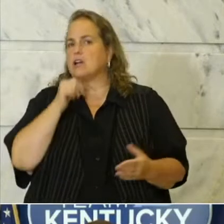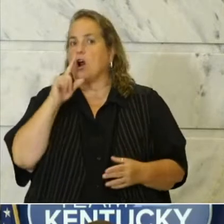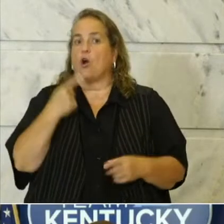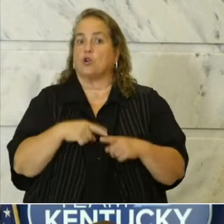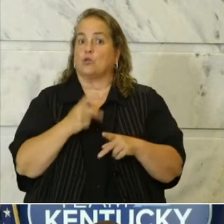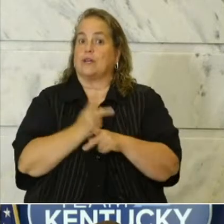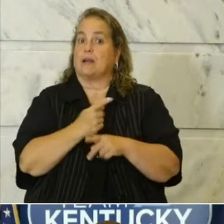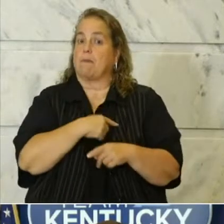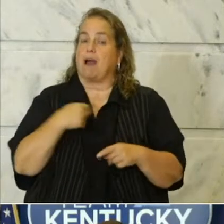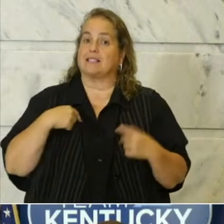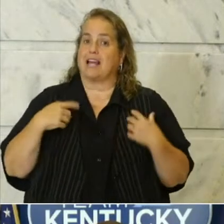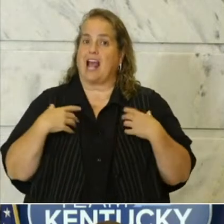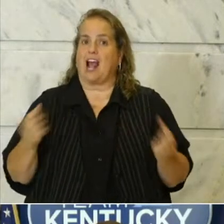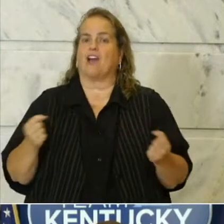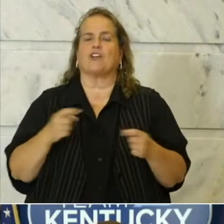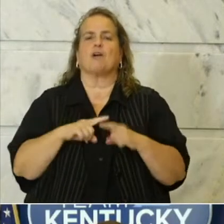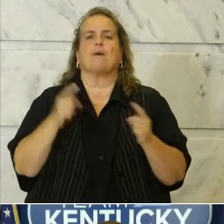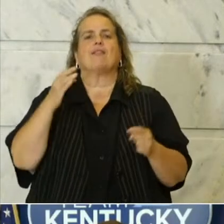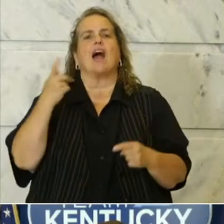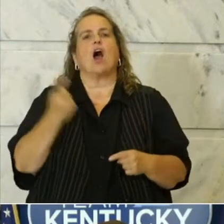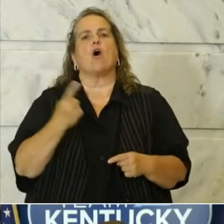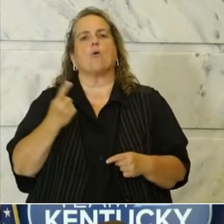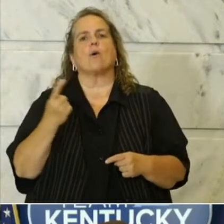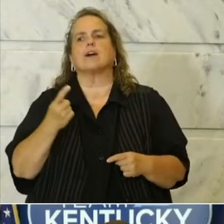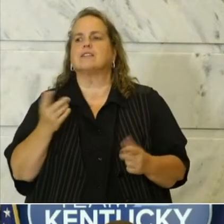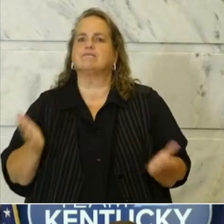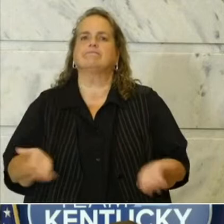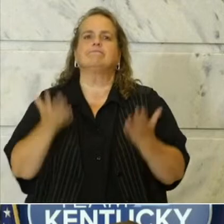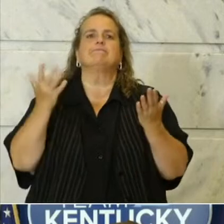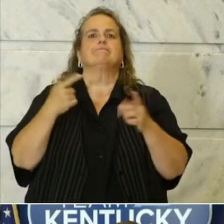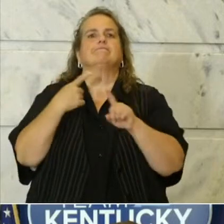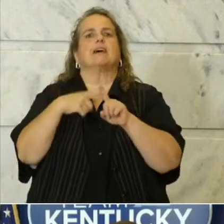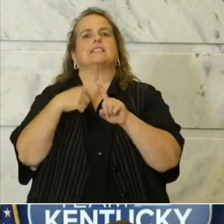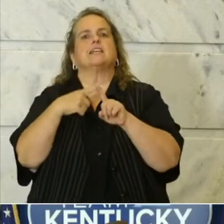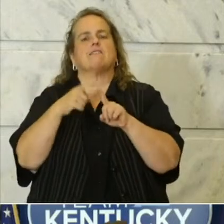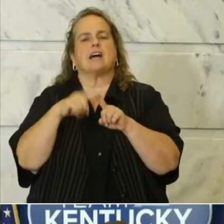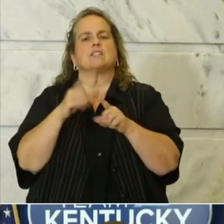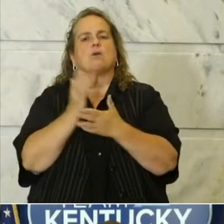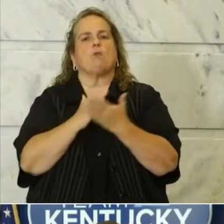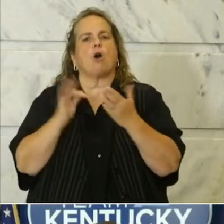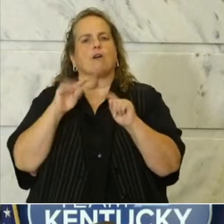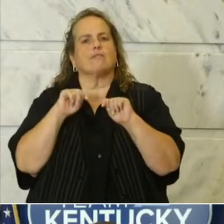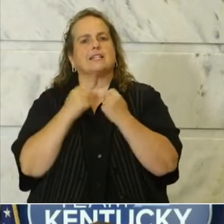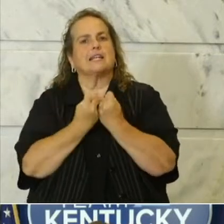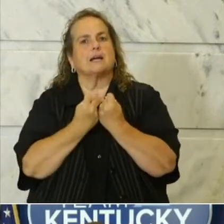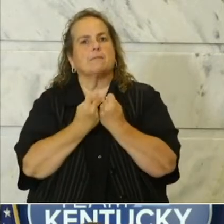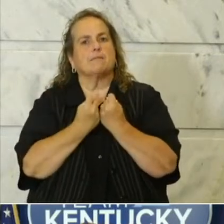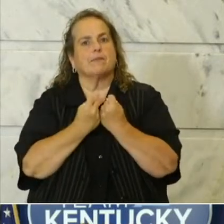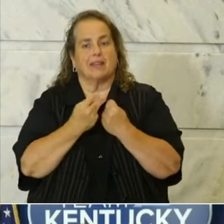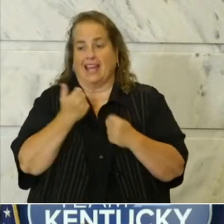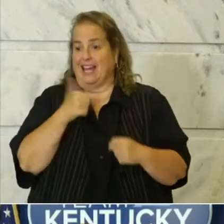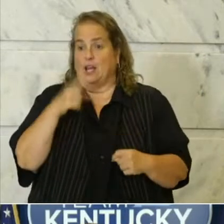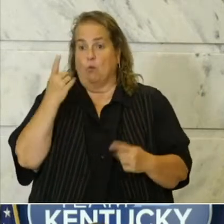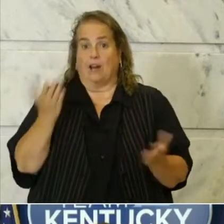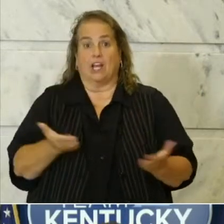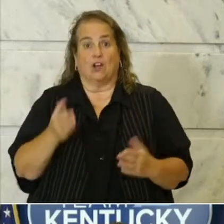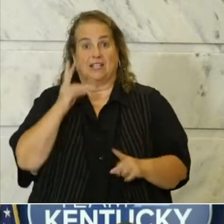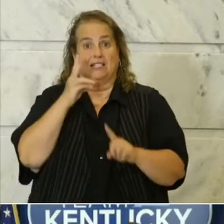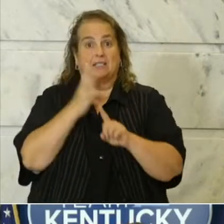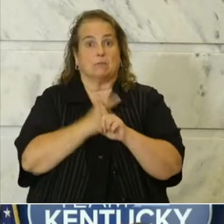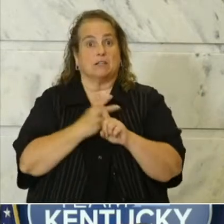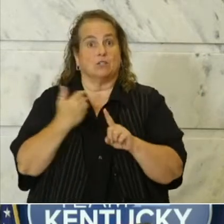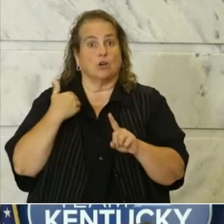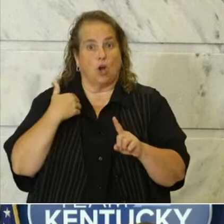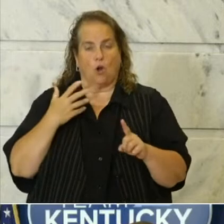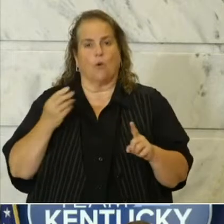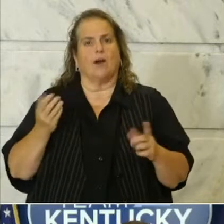but to lift our spirits. They feel like as much of a part of the team as anybody who was here 6 months ago. And